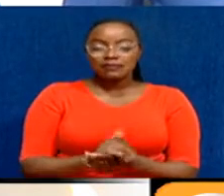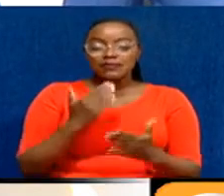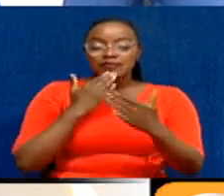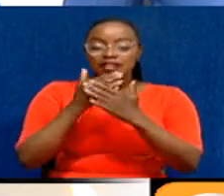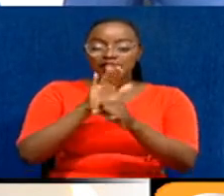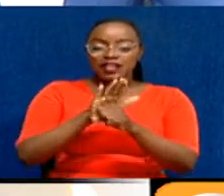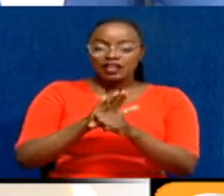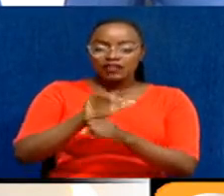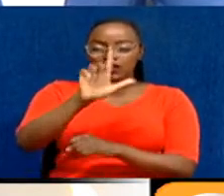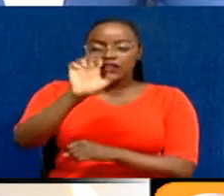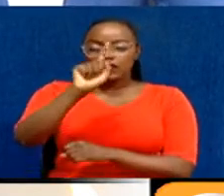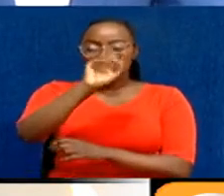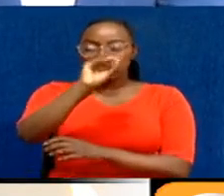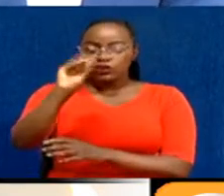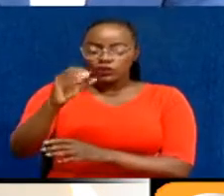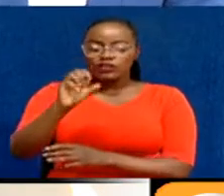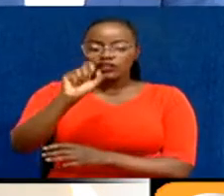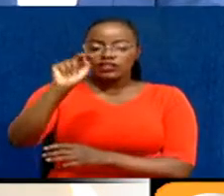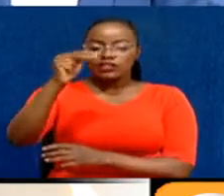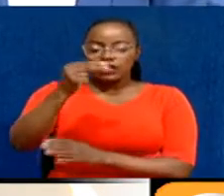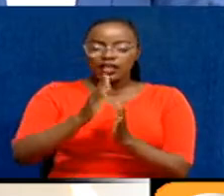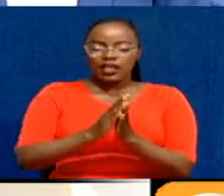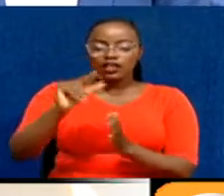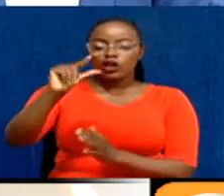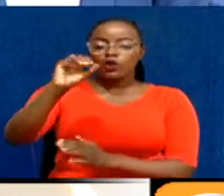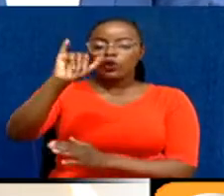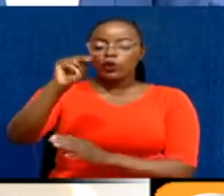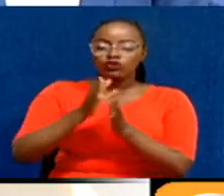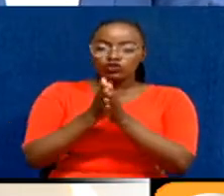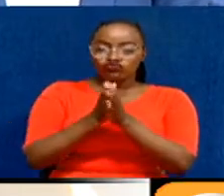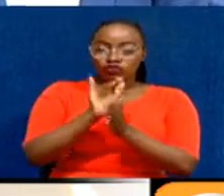Thank you very much, Stephen Latour, Seth Olale, and Chemtai Goin. We look forward to that coverage.